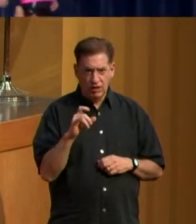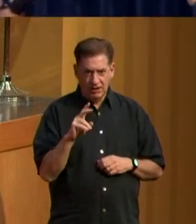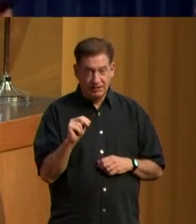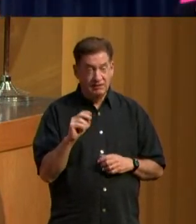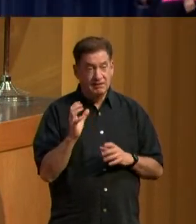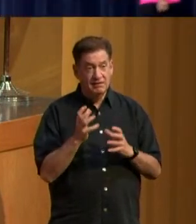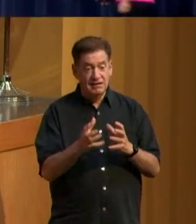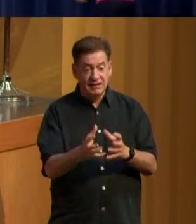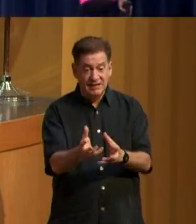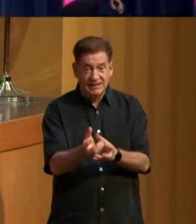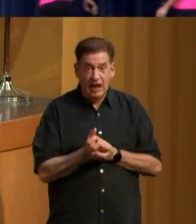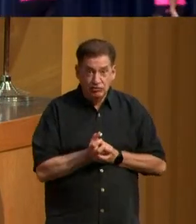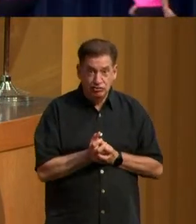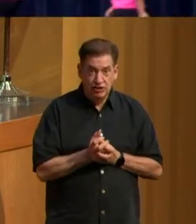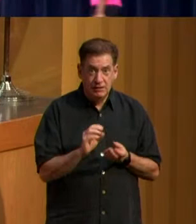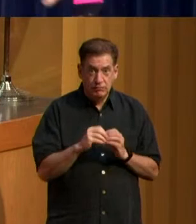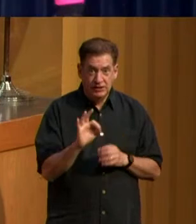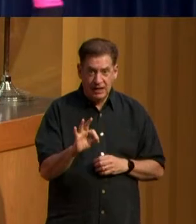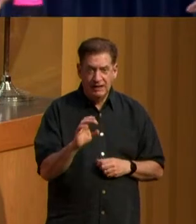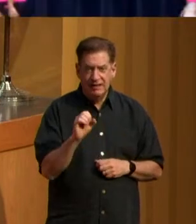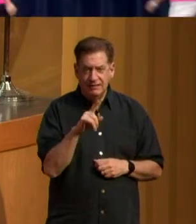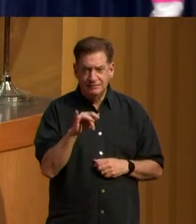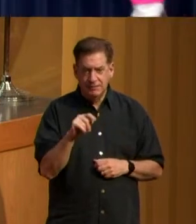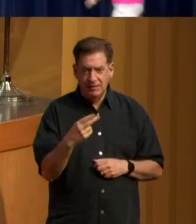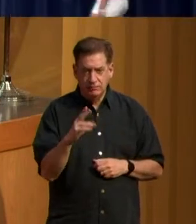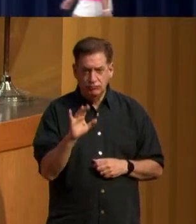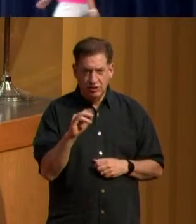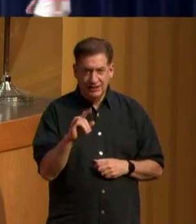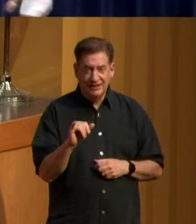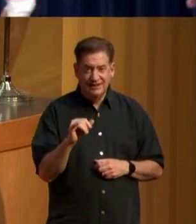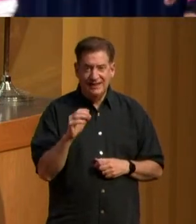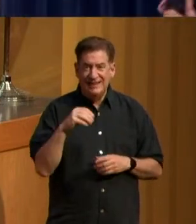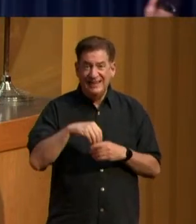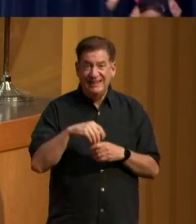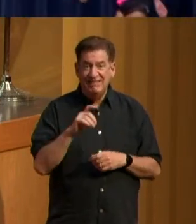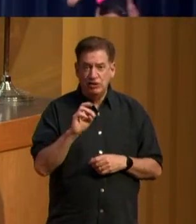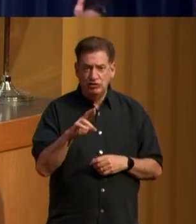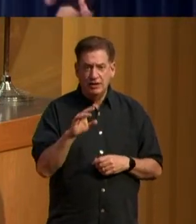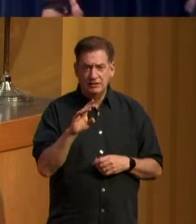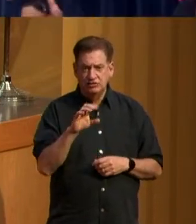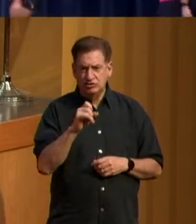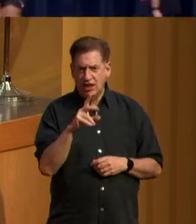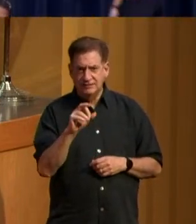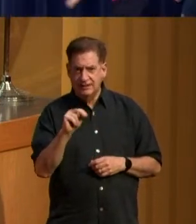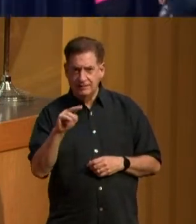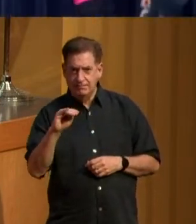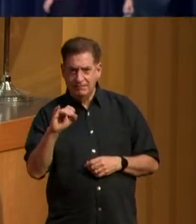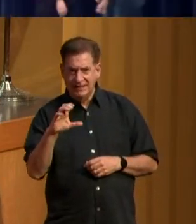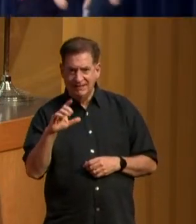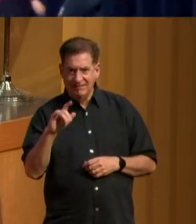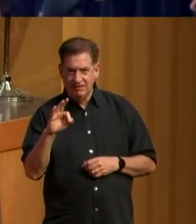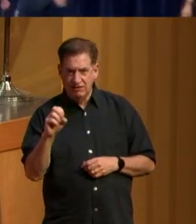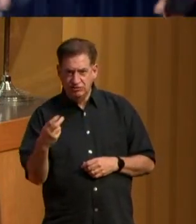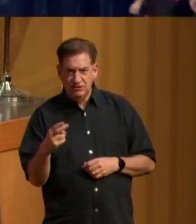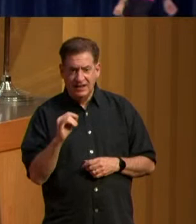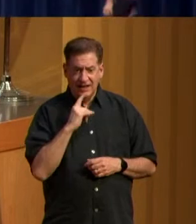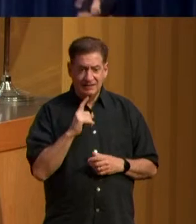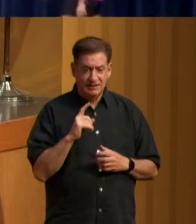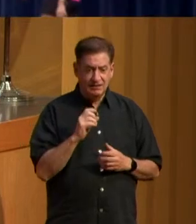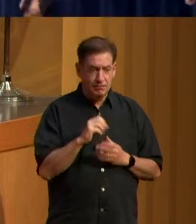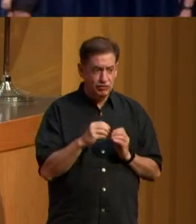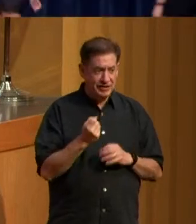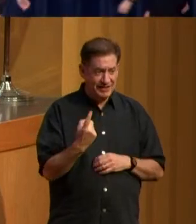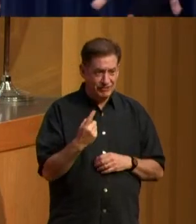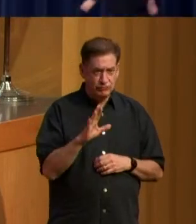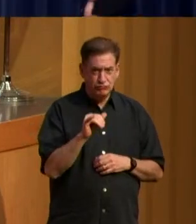9, Elizabeth Raby. Infielder number 10, Jocelyn LaFleche. Pitcher number 11, Brianna Breezy